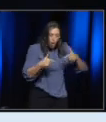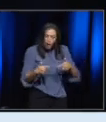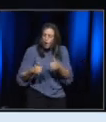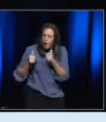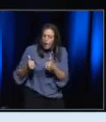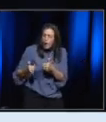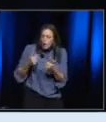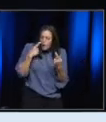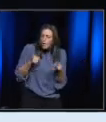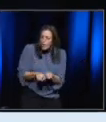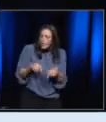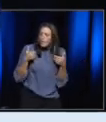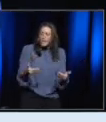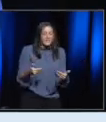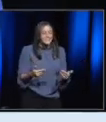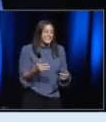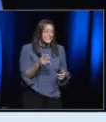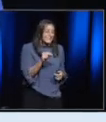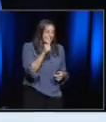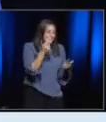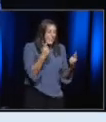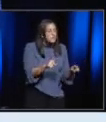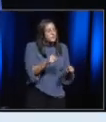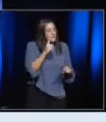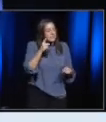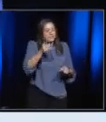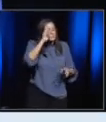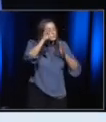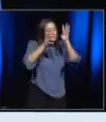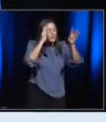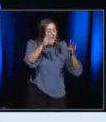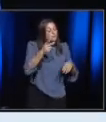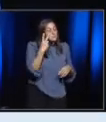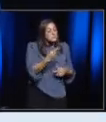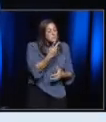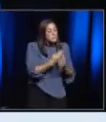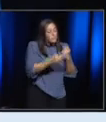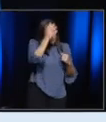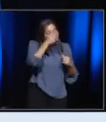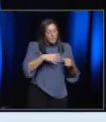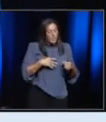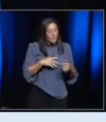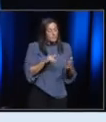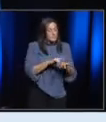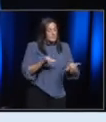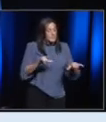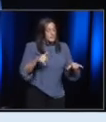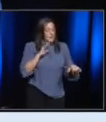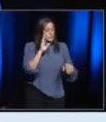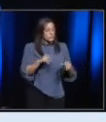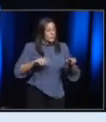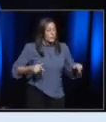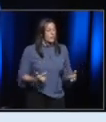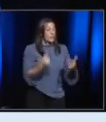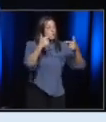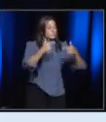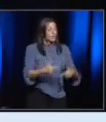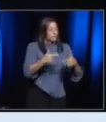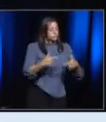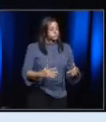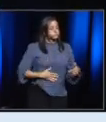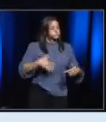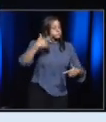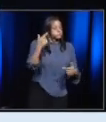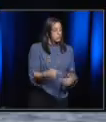seems unlikely, so we think these are creative. Look at these two males doing synchronous belly slaps going in opposite direction on either side of the